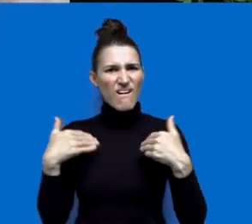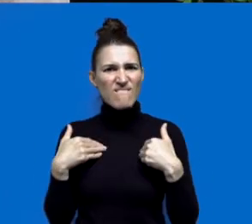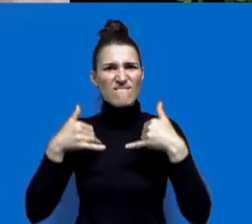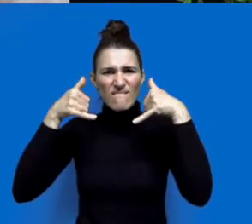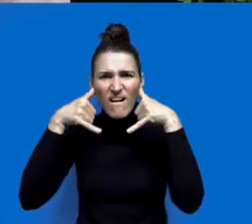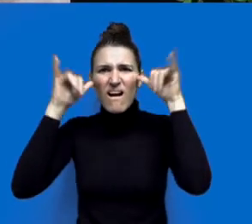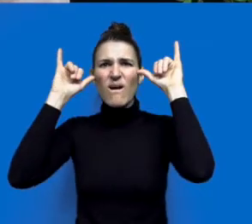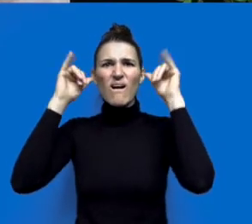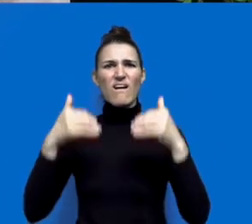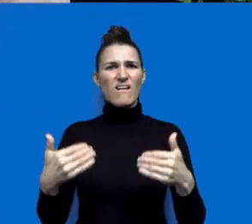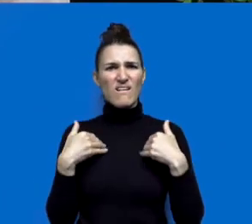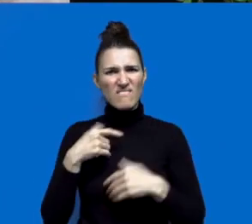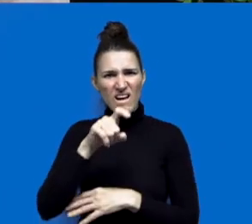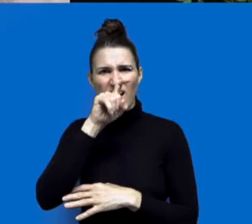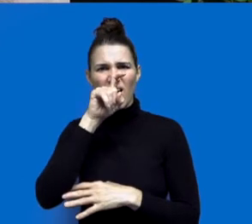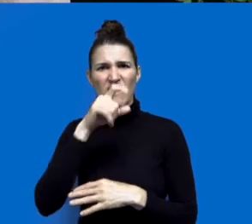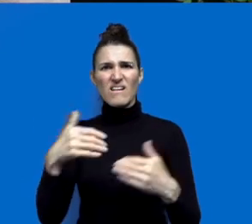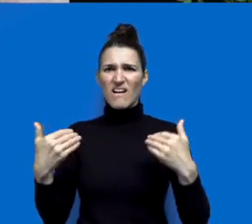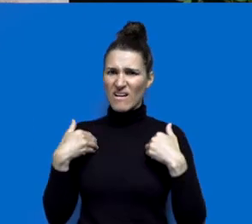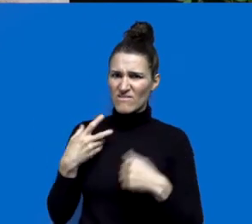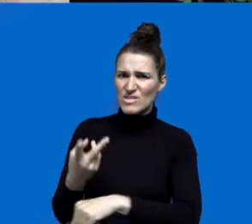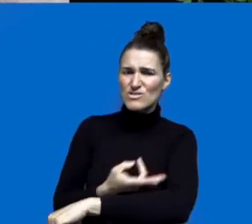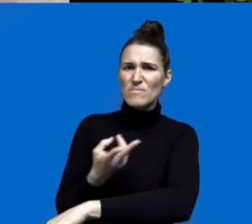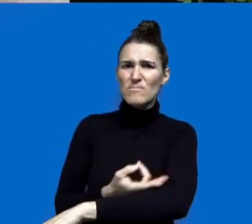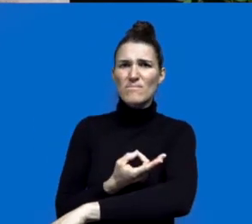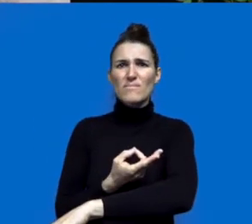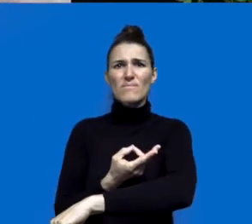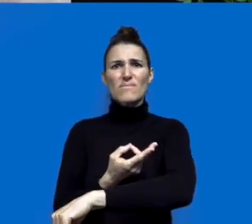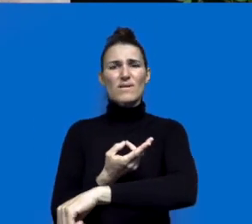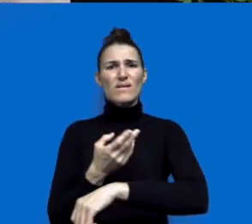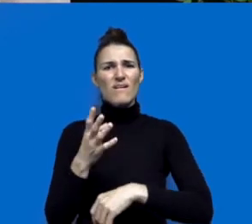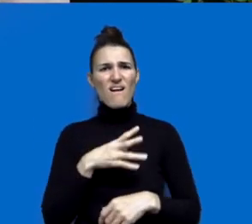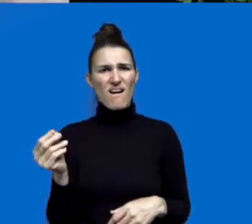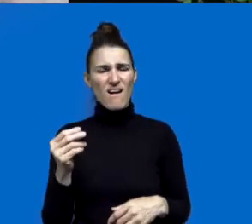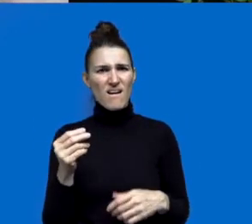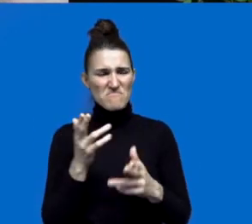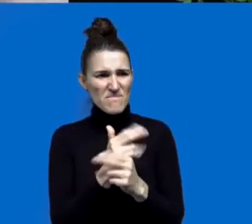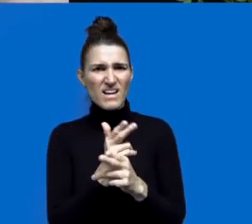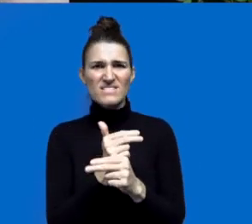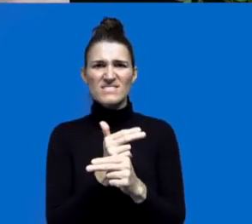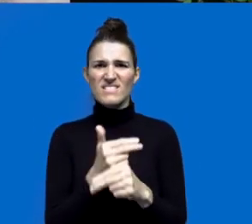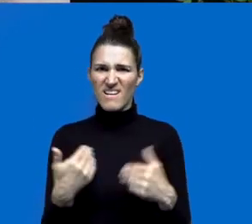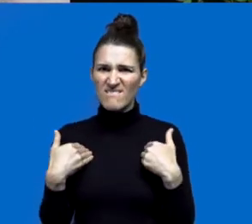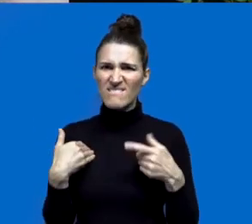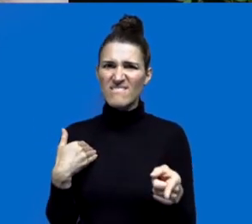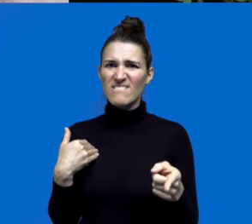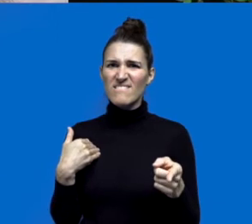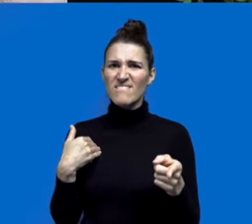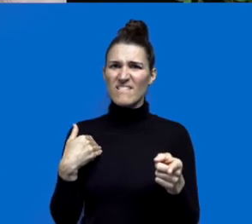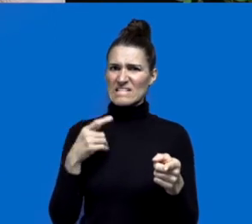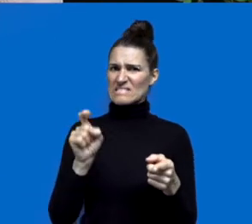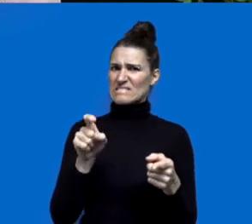cows and eagles and sheep and bunnies, and it probably needs